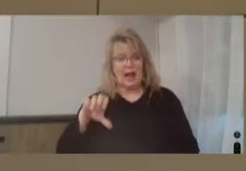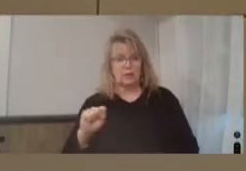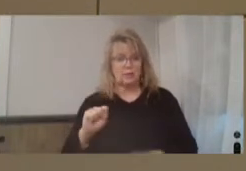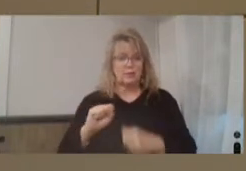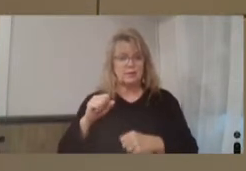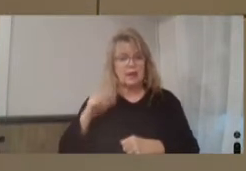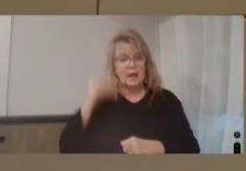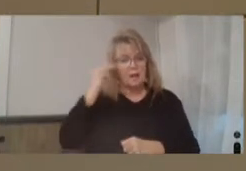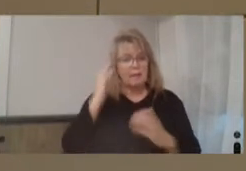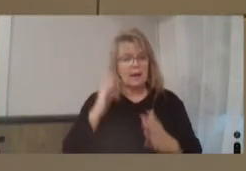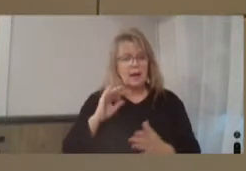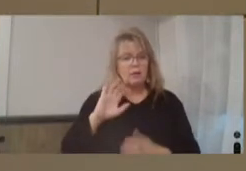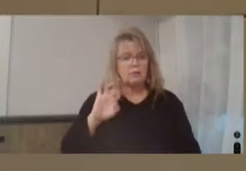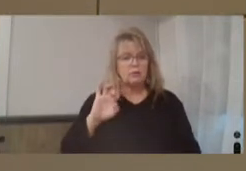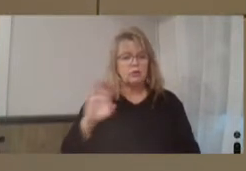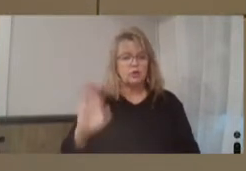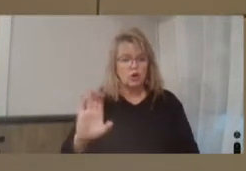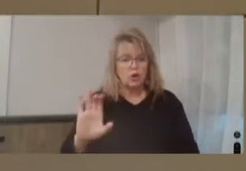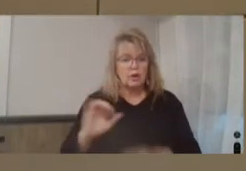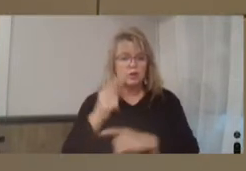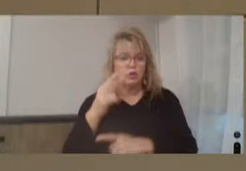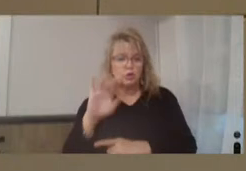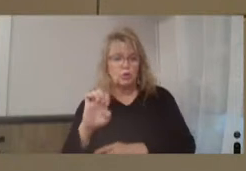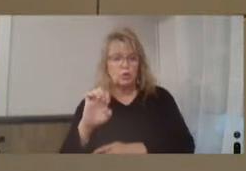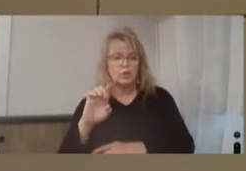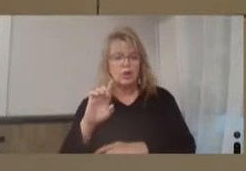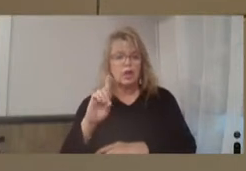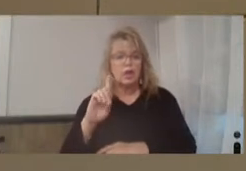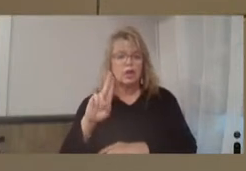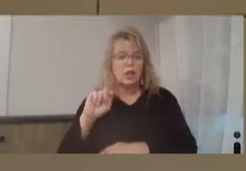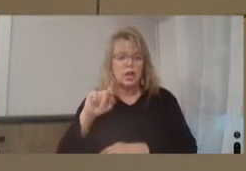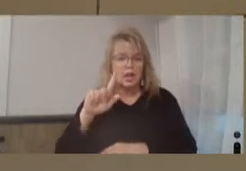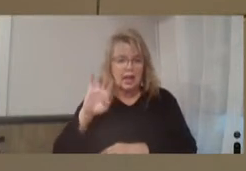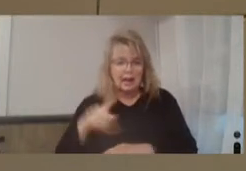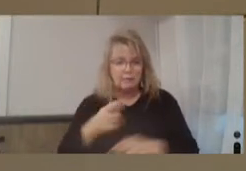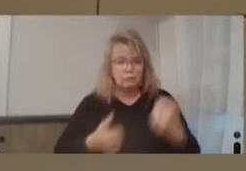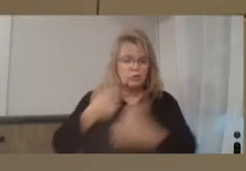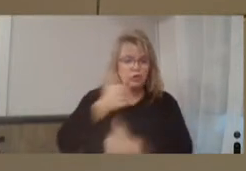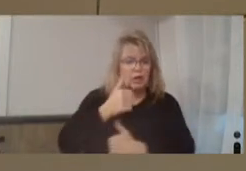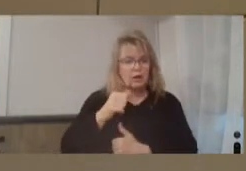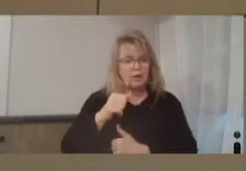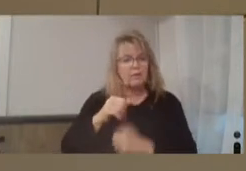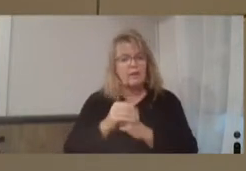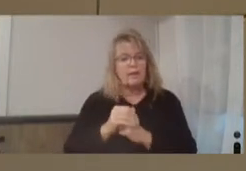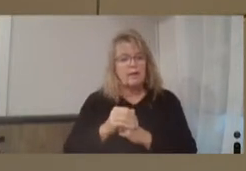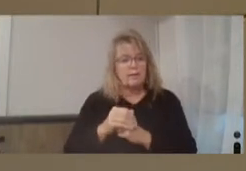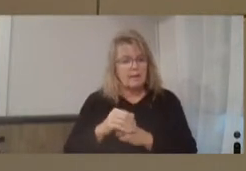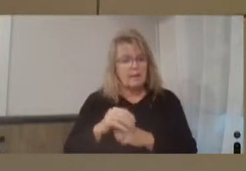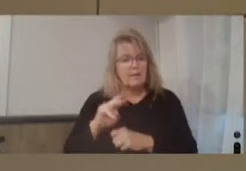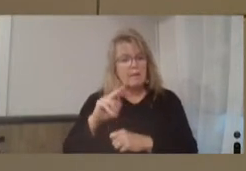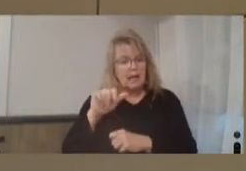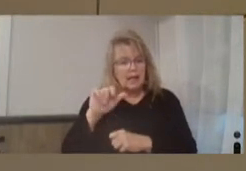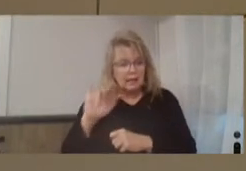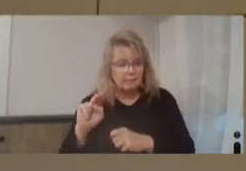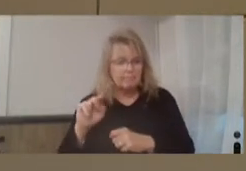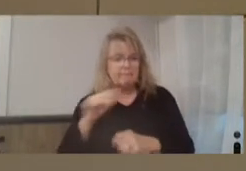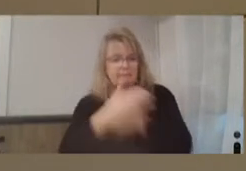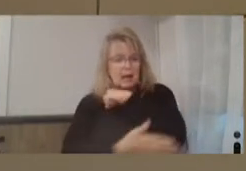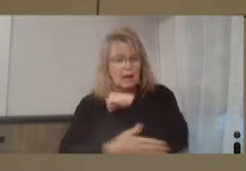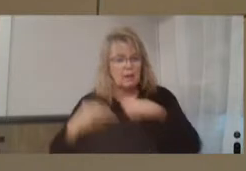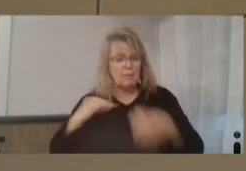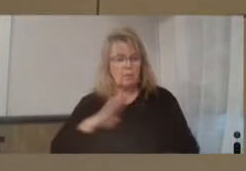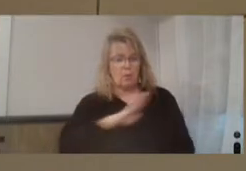and George Dunlap, Chair of the Mecklenburg Board County Commissioners, do hereby proclaim March